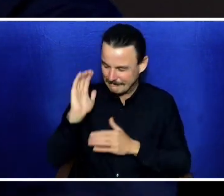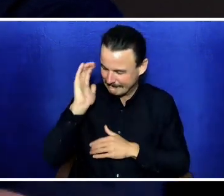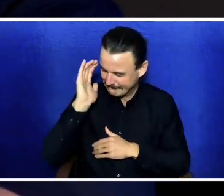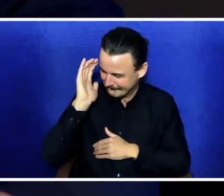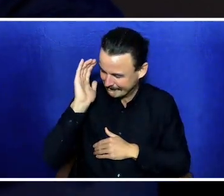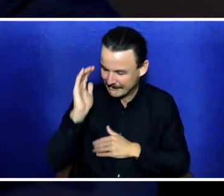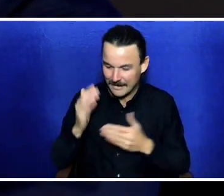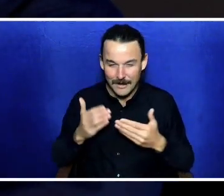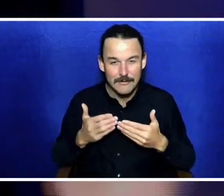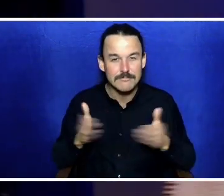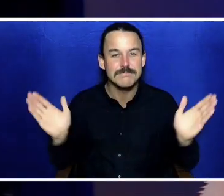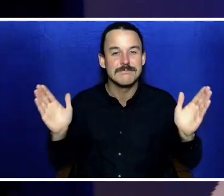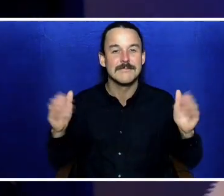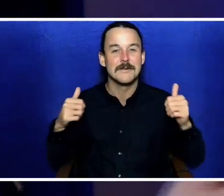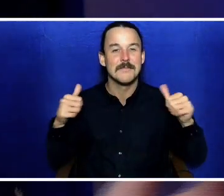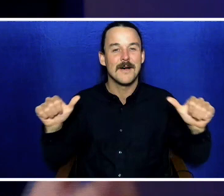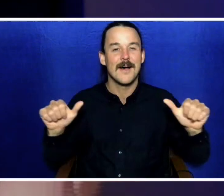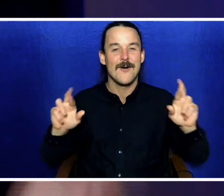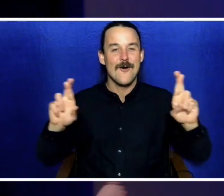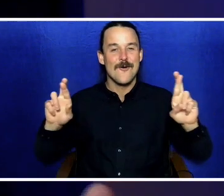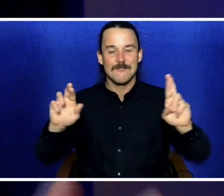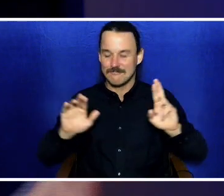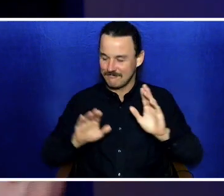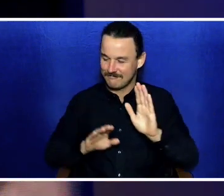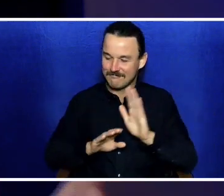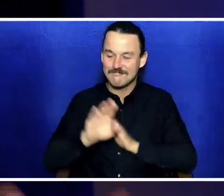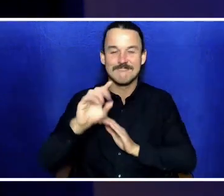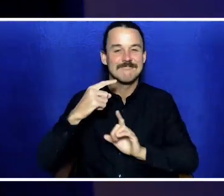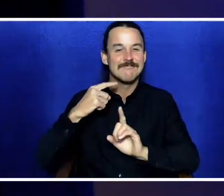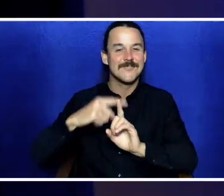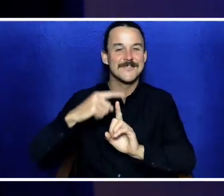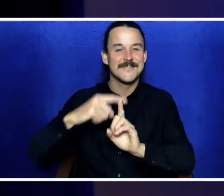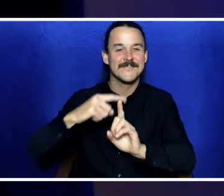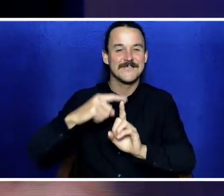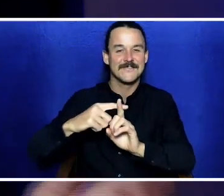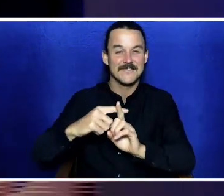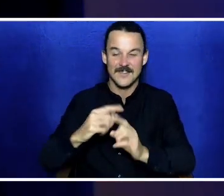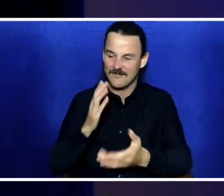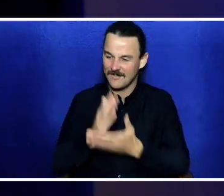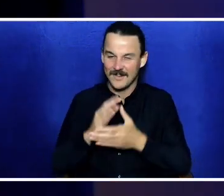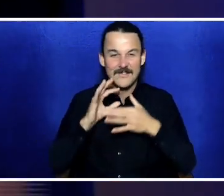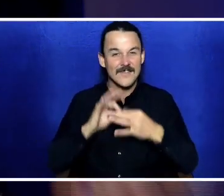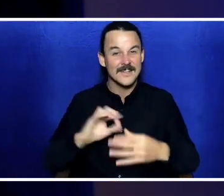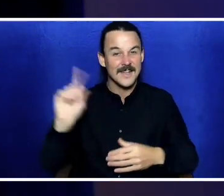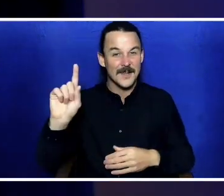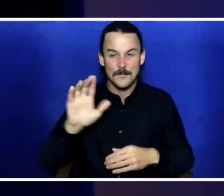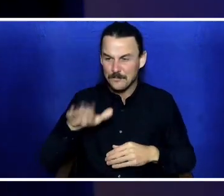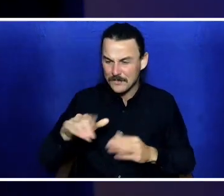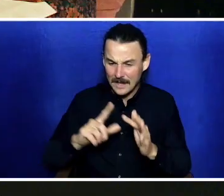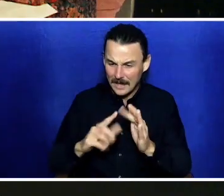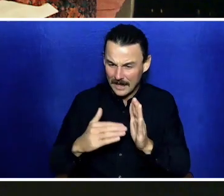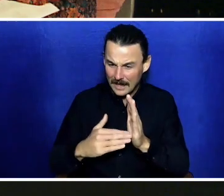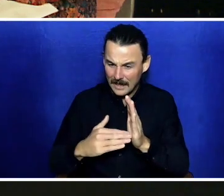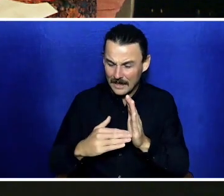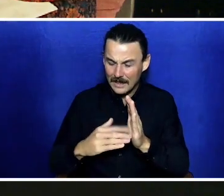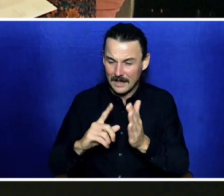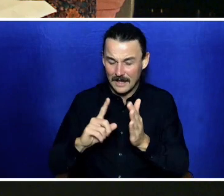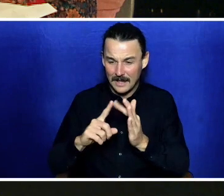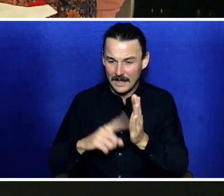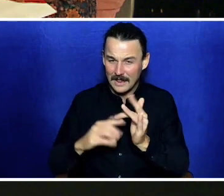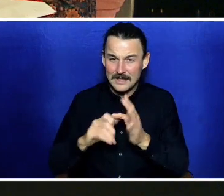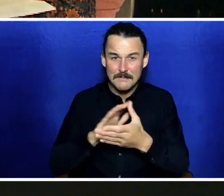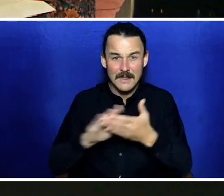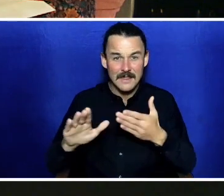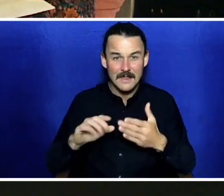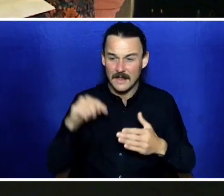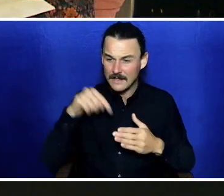world today. Indeed, Elizabeth, this production features life-sized puppets. Tell us a little bit about it. So we have seven